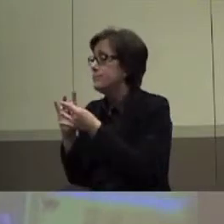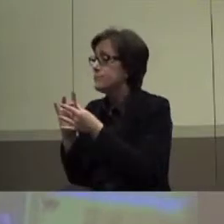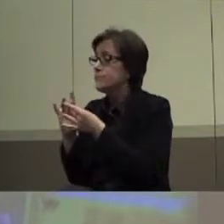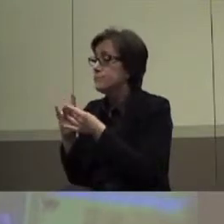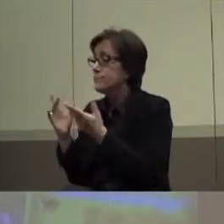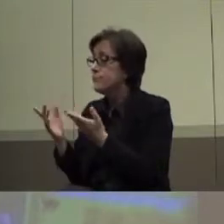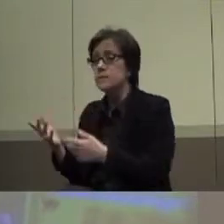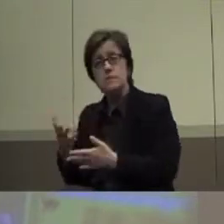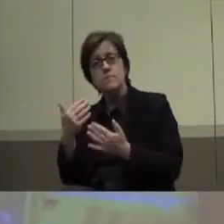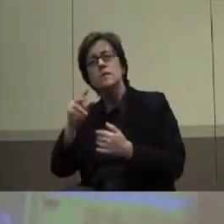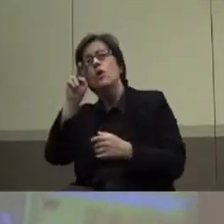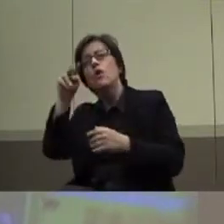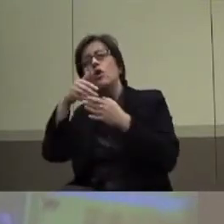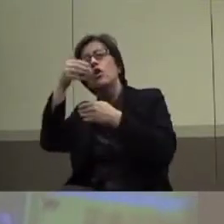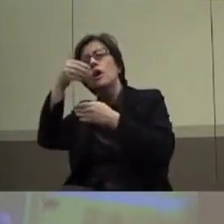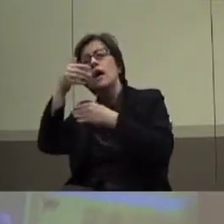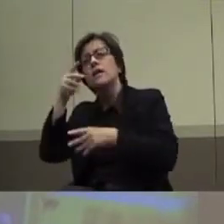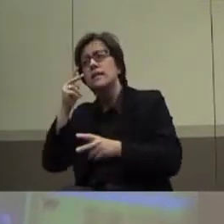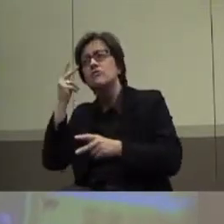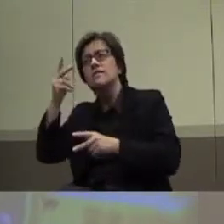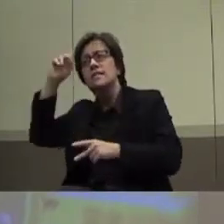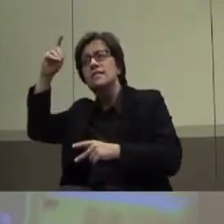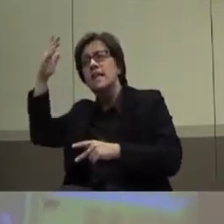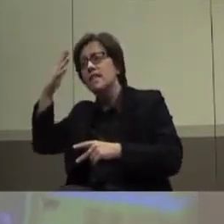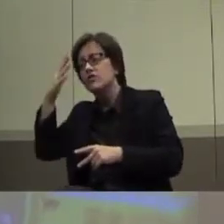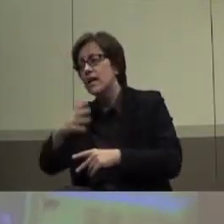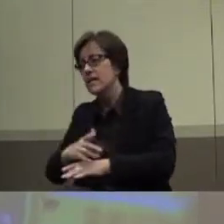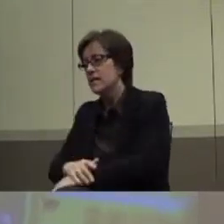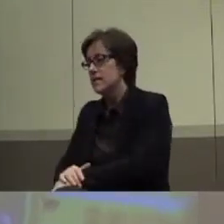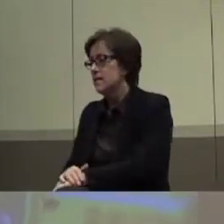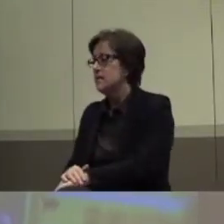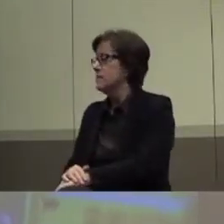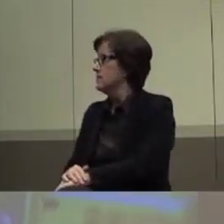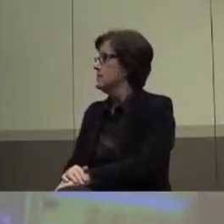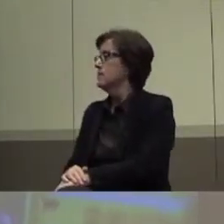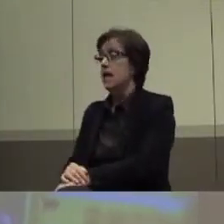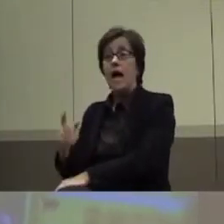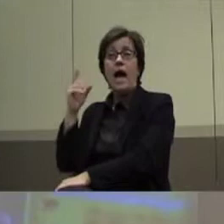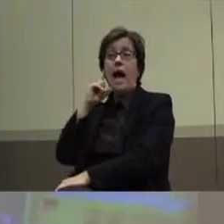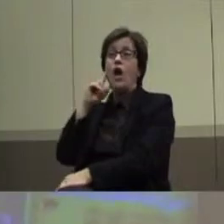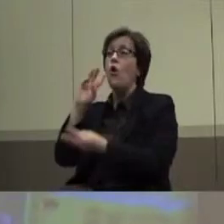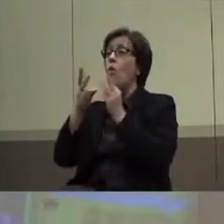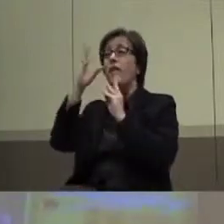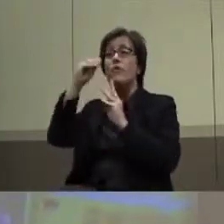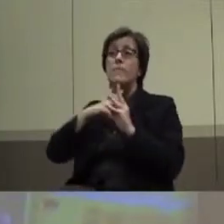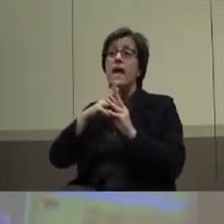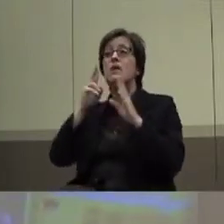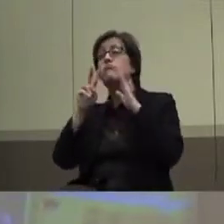Our bush outside there isn't moving at all.